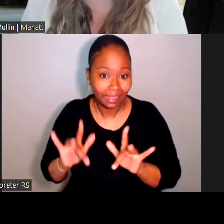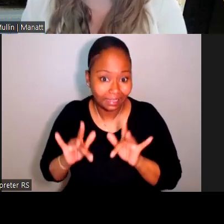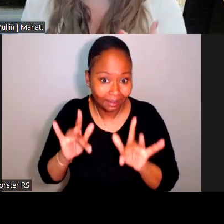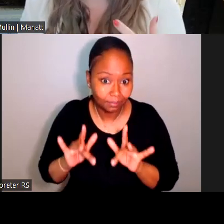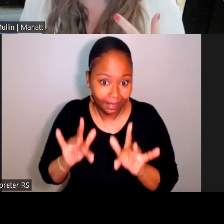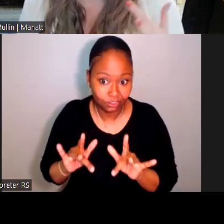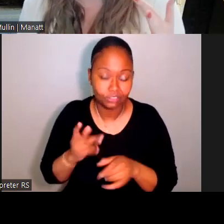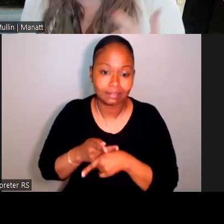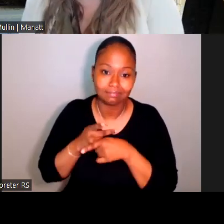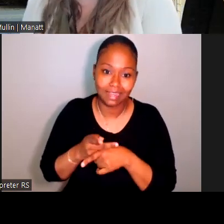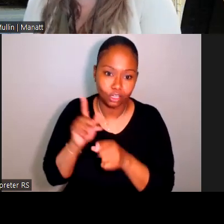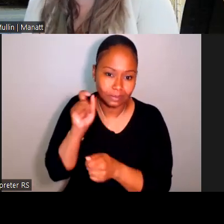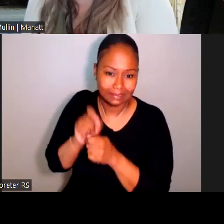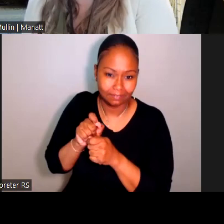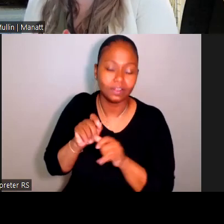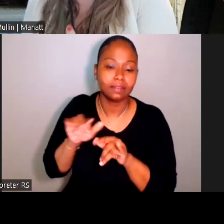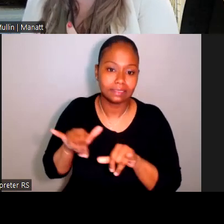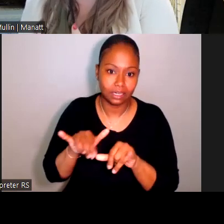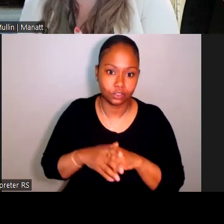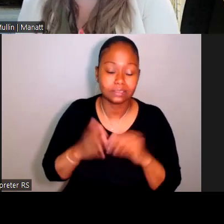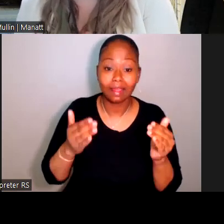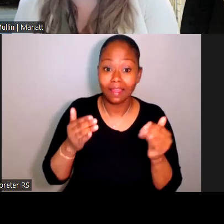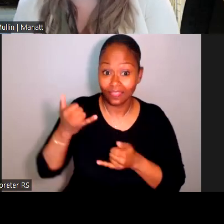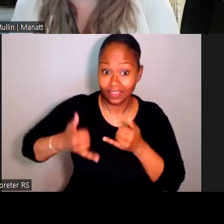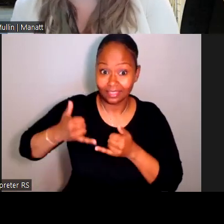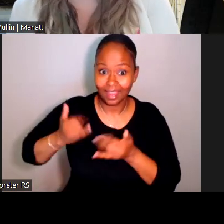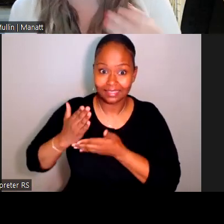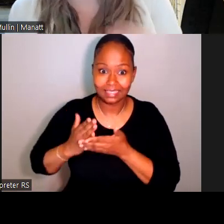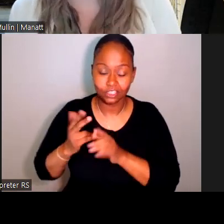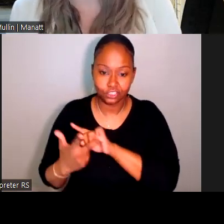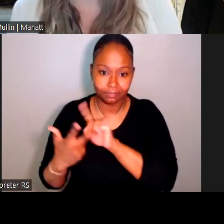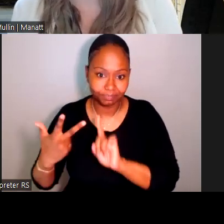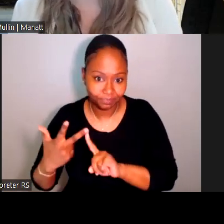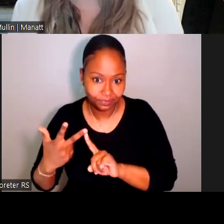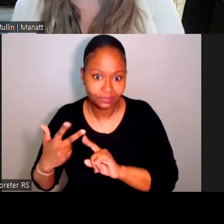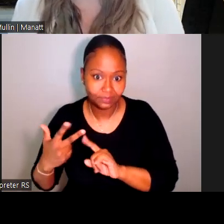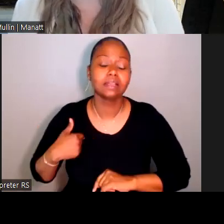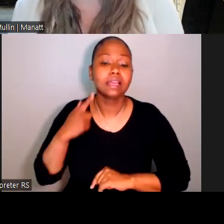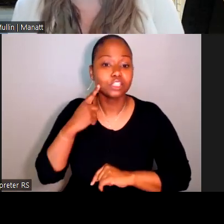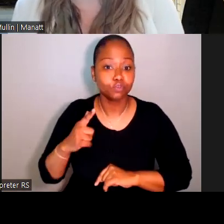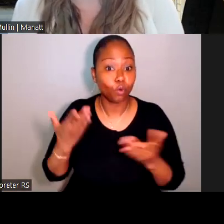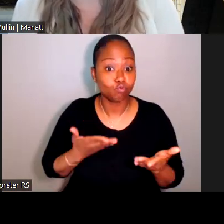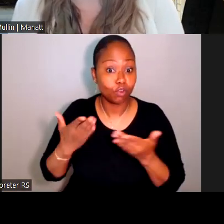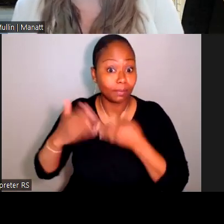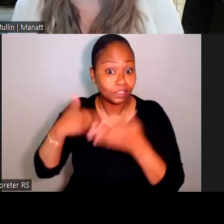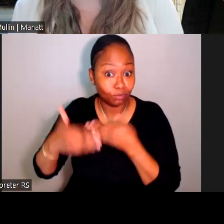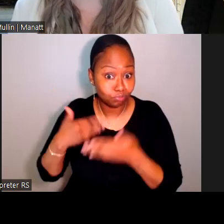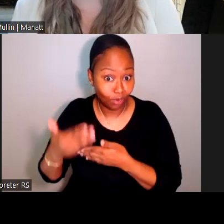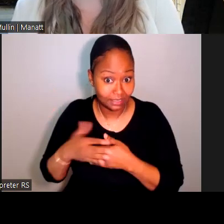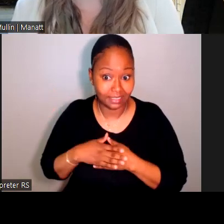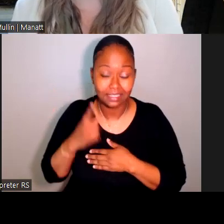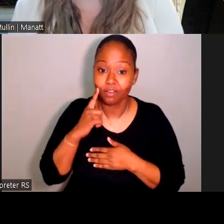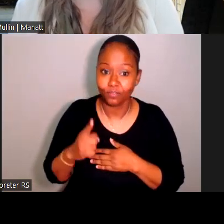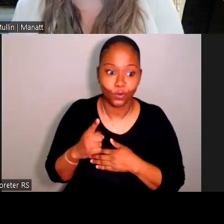specifically. And then our last section for today is going to be recommendations on process for developing any protocols